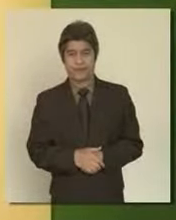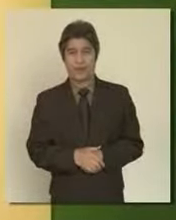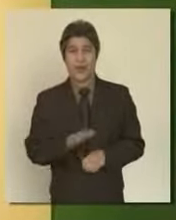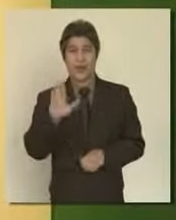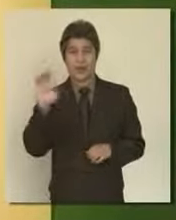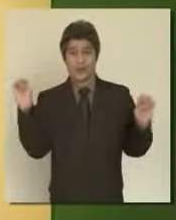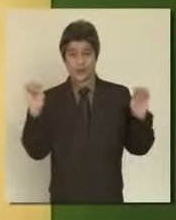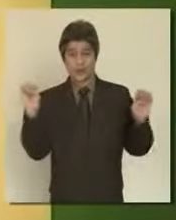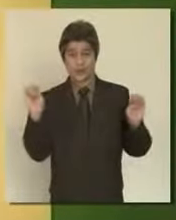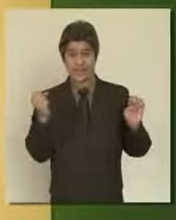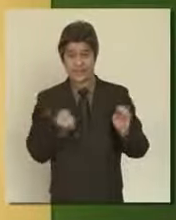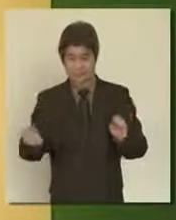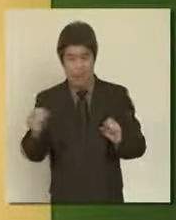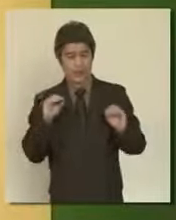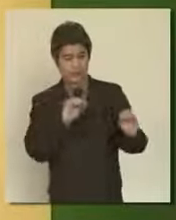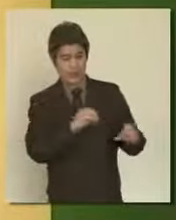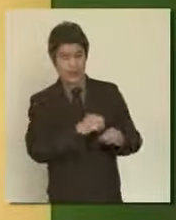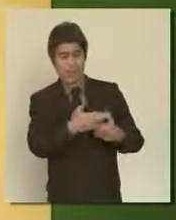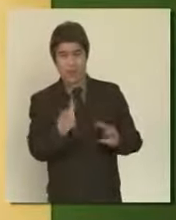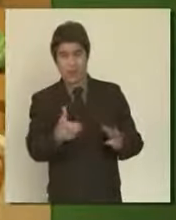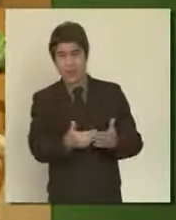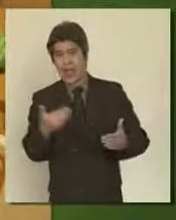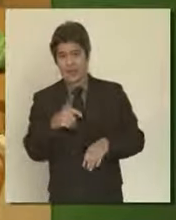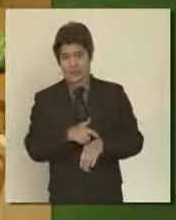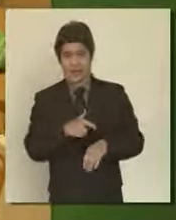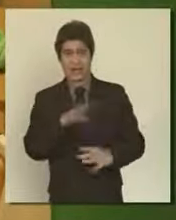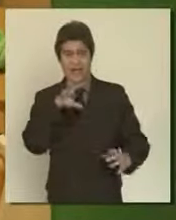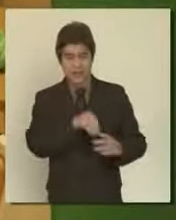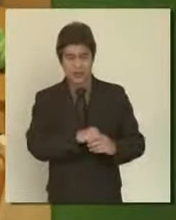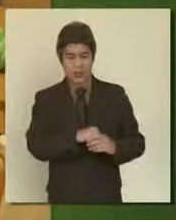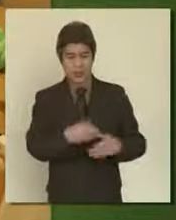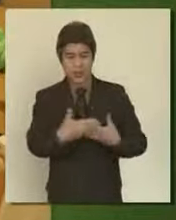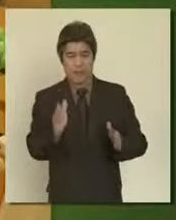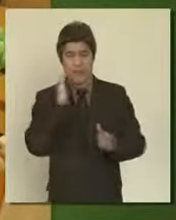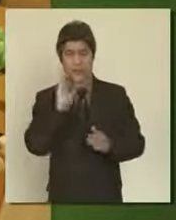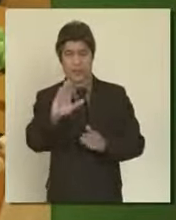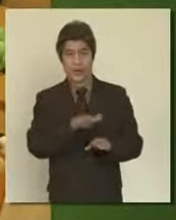Put your emergency supplies in that room ahead of time, including your pet's crate and supplies.